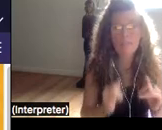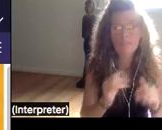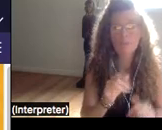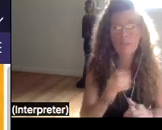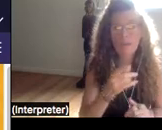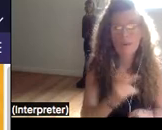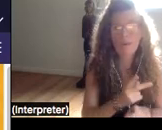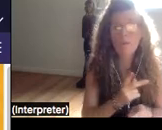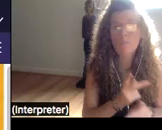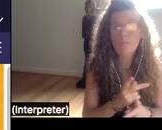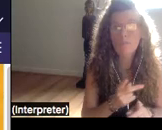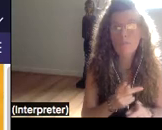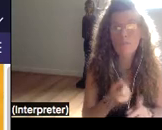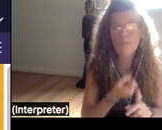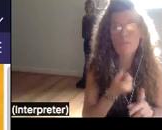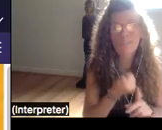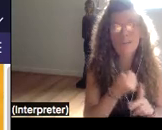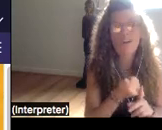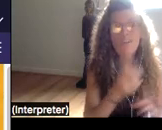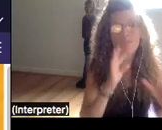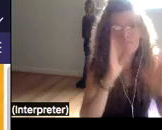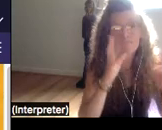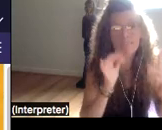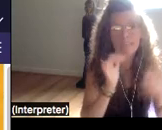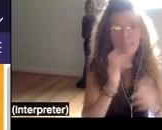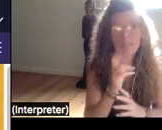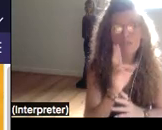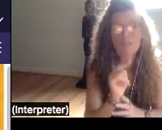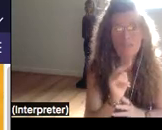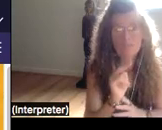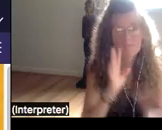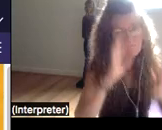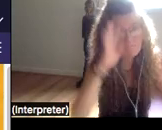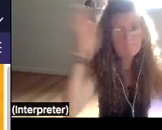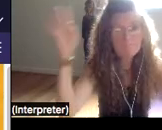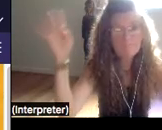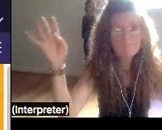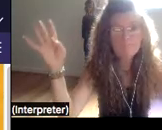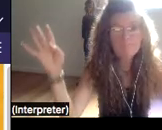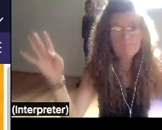an individual ego, produced from its own illusion.